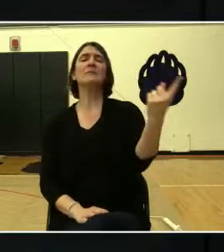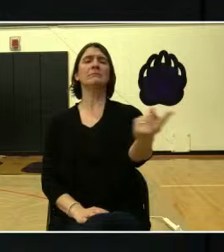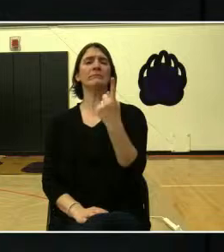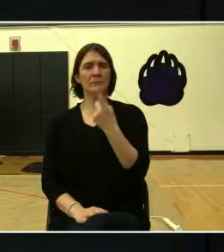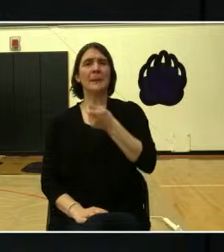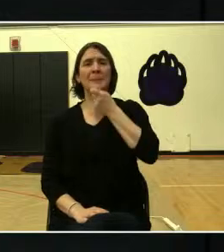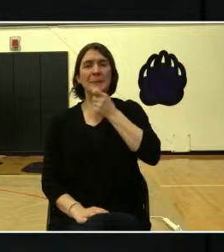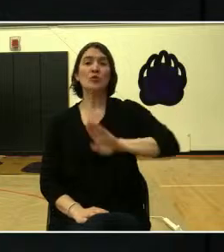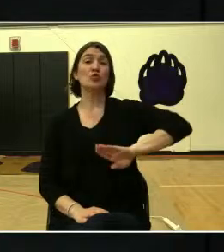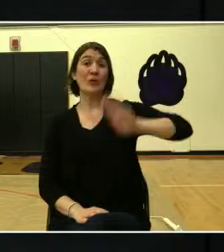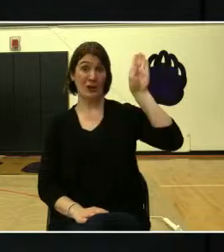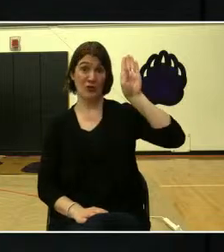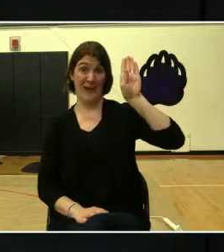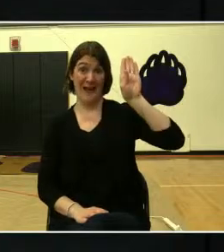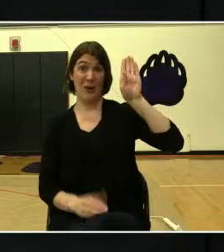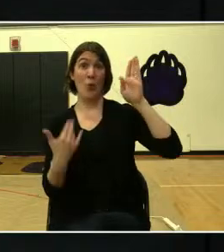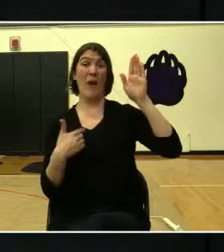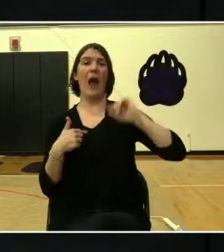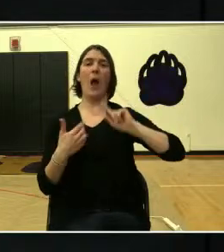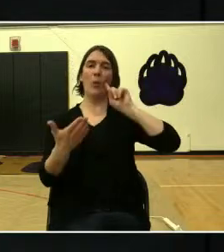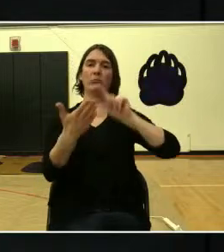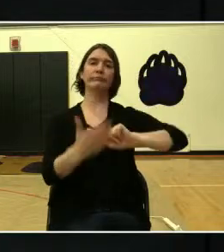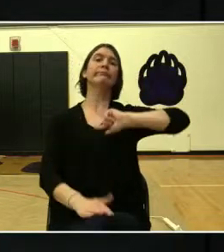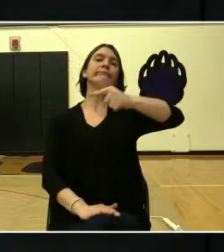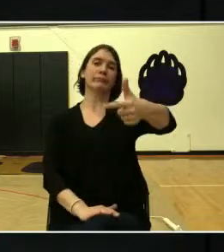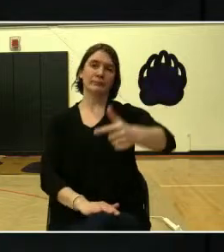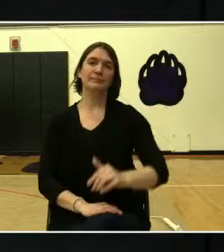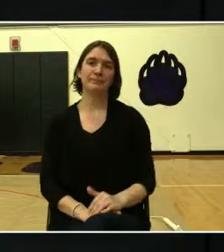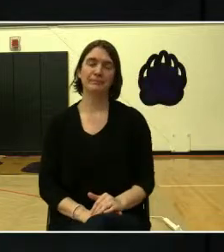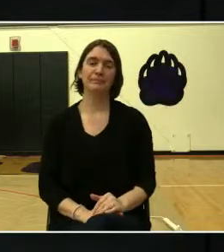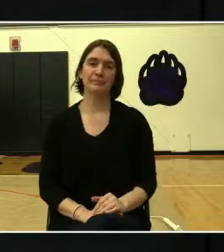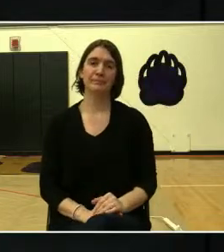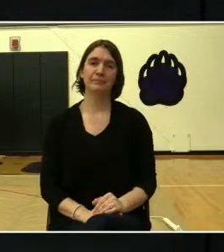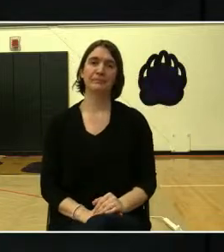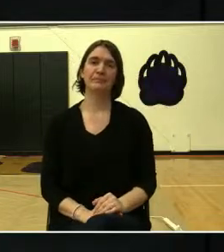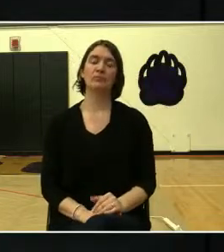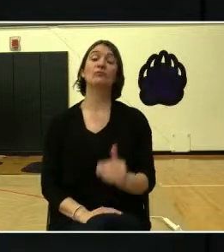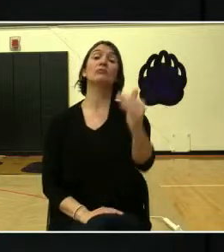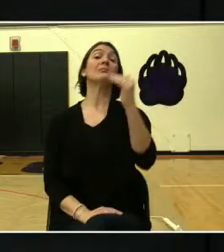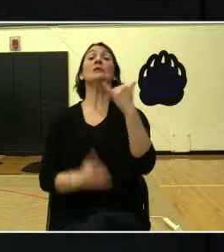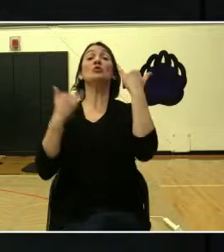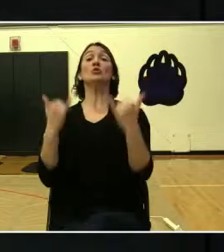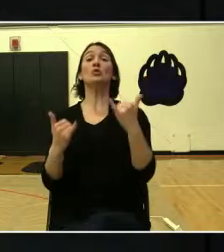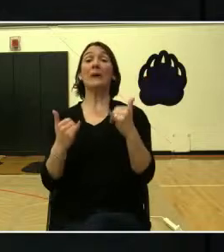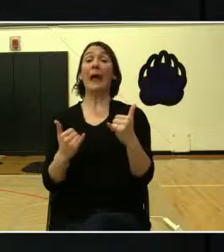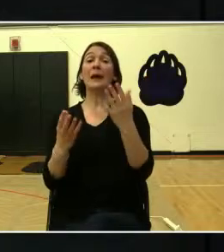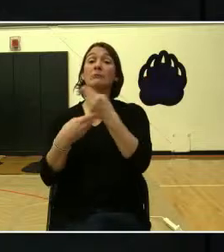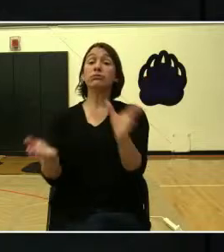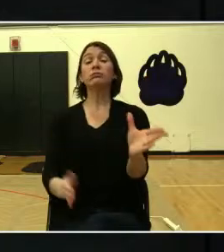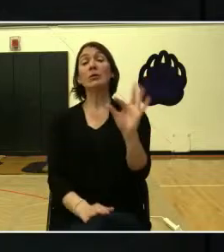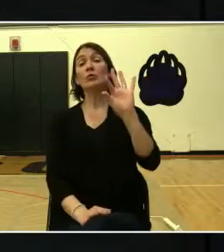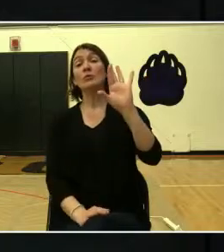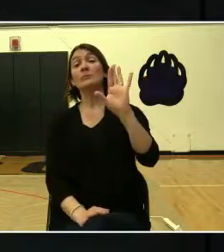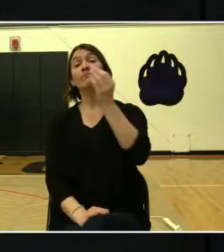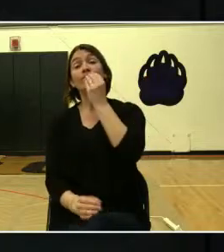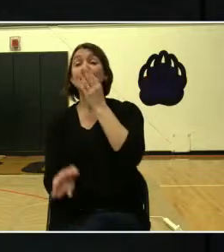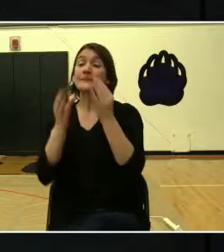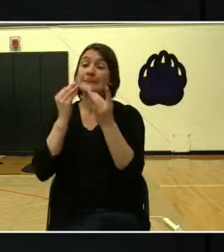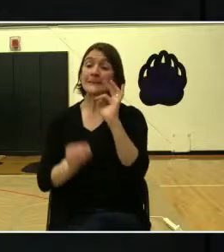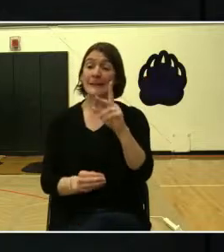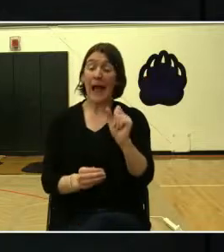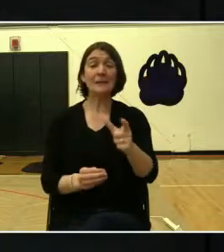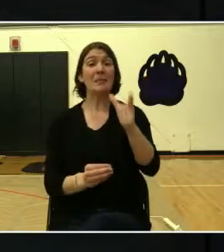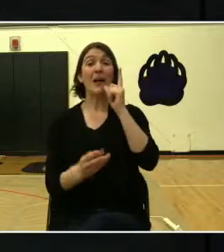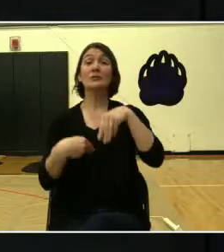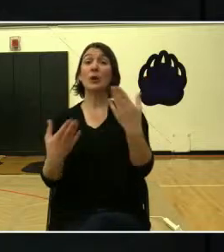the microphone raise your hand and wait to be recognized by the moderator today's refreshments and lunches are provided by